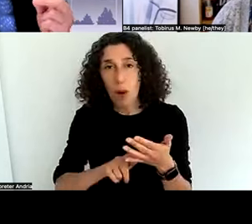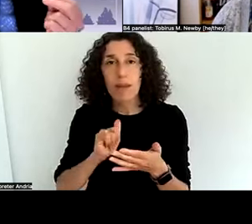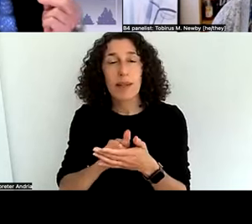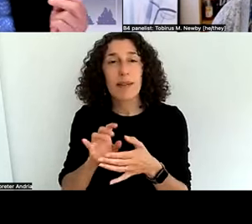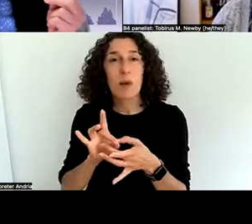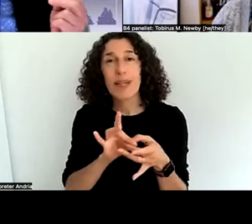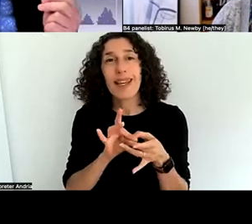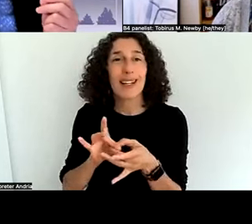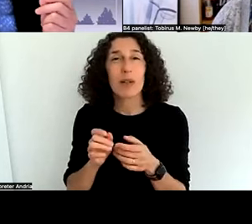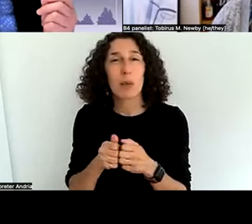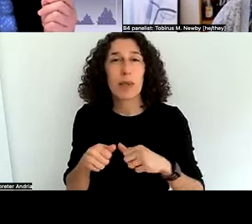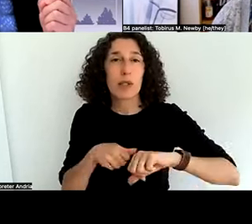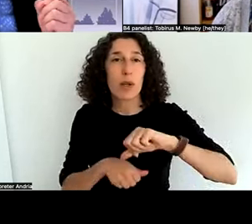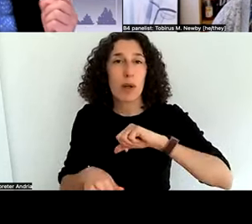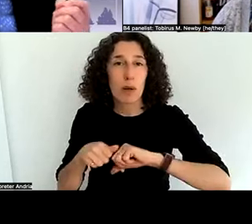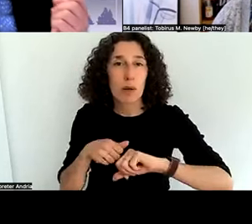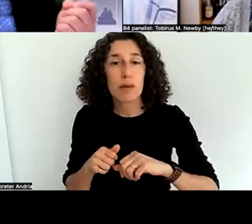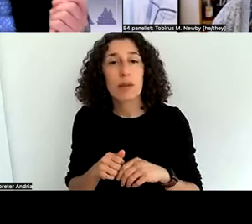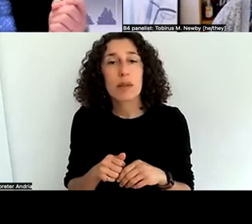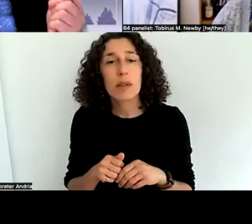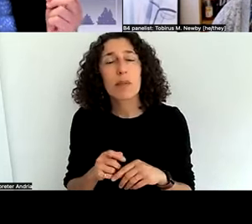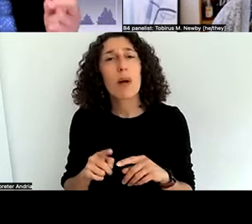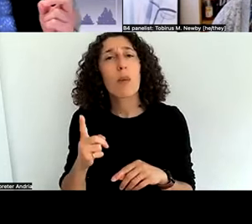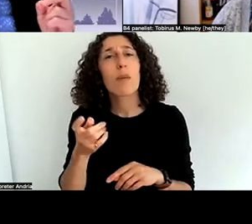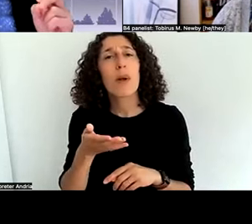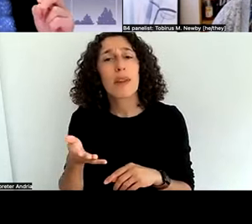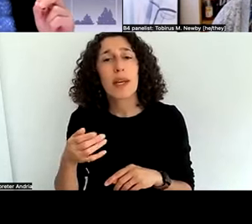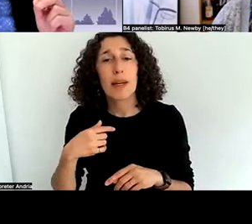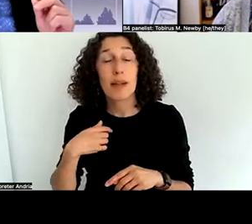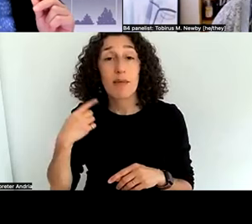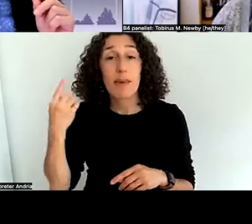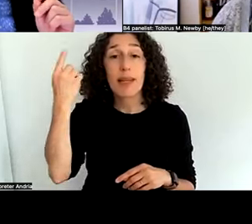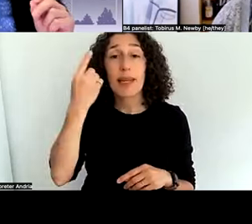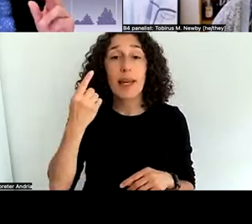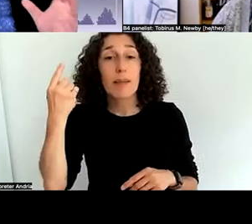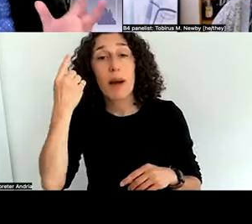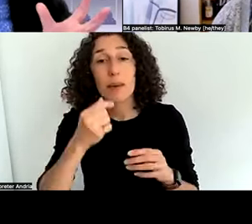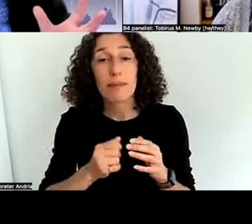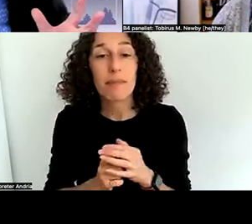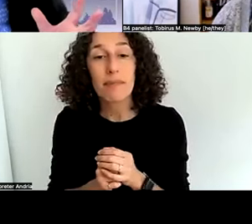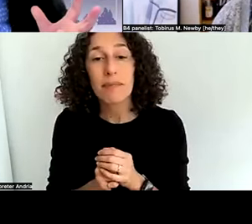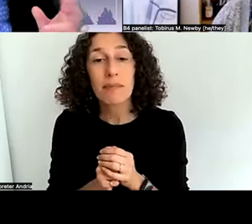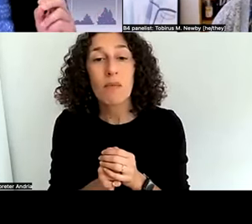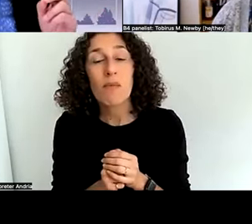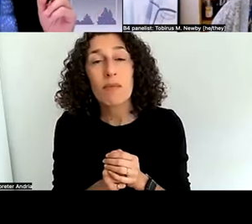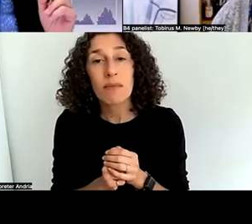of mulling over several years is this kind of concept around like emotional